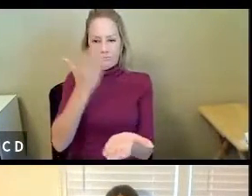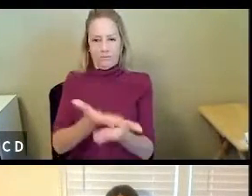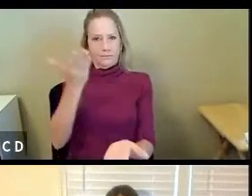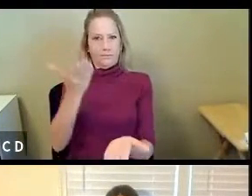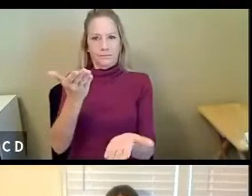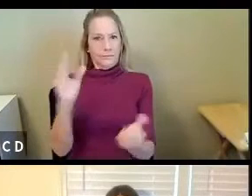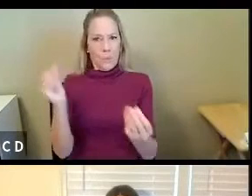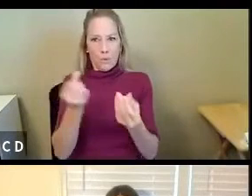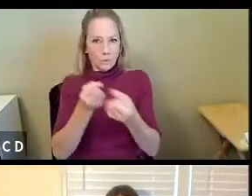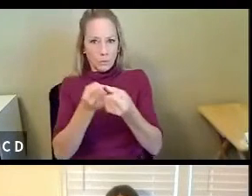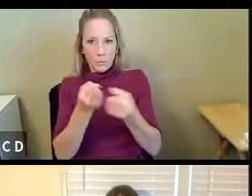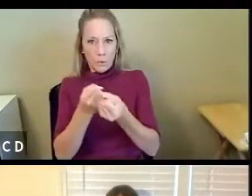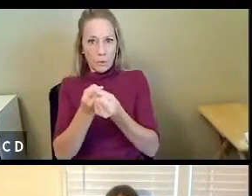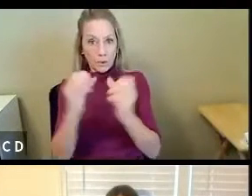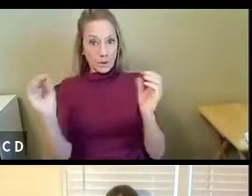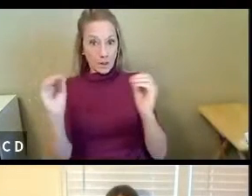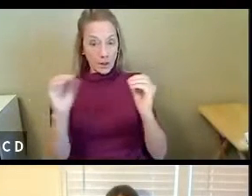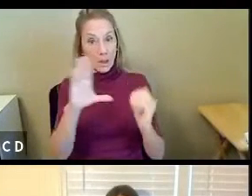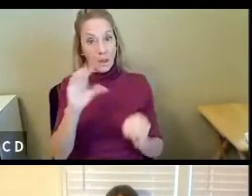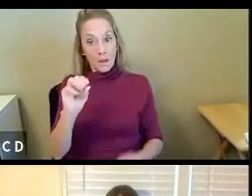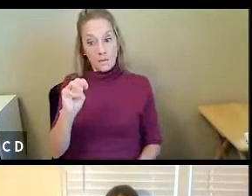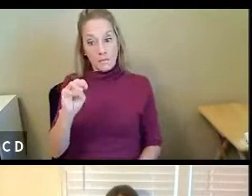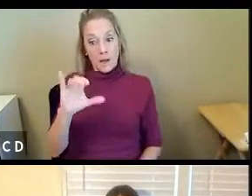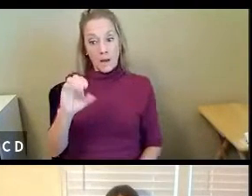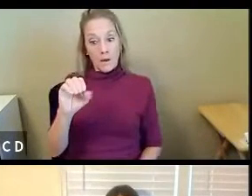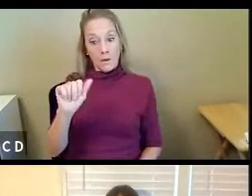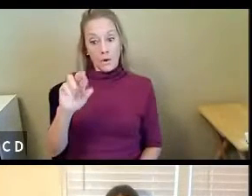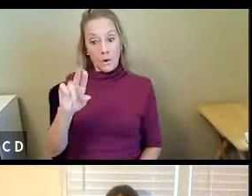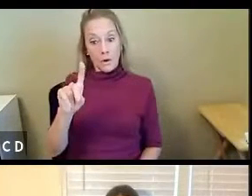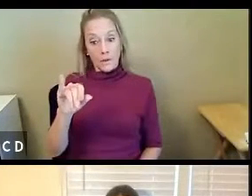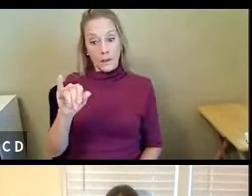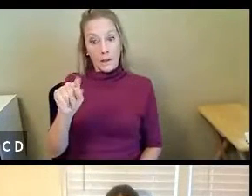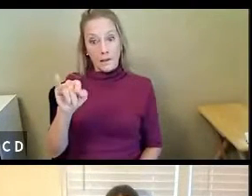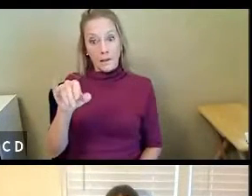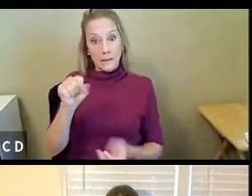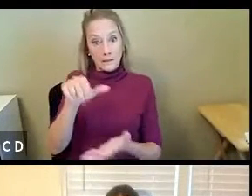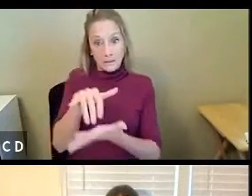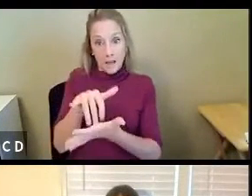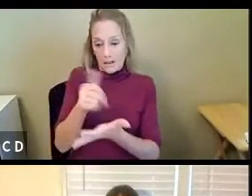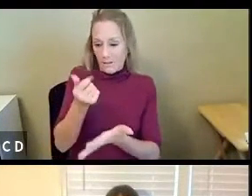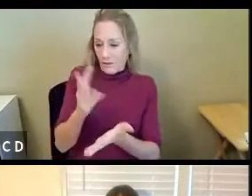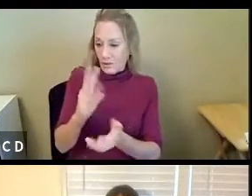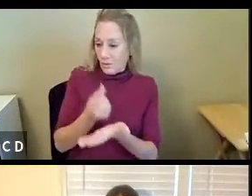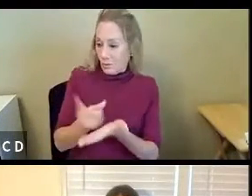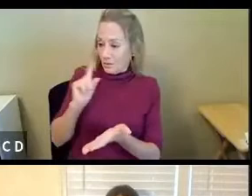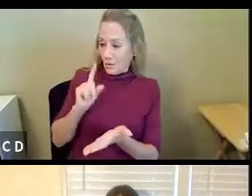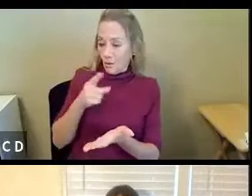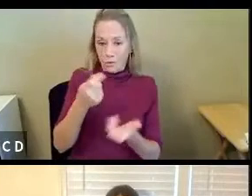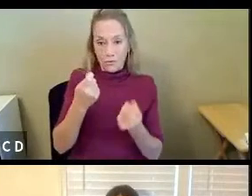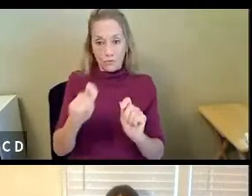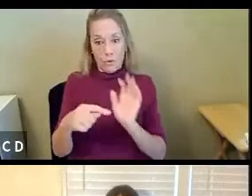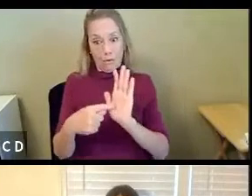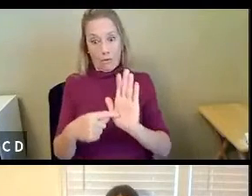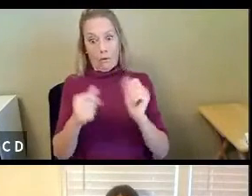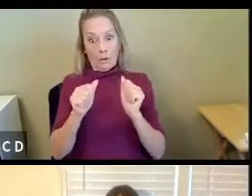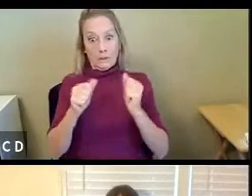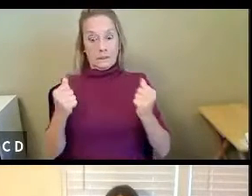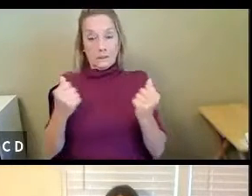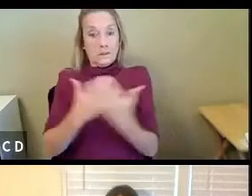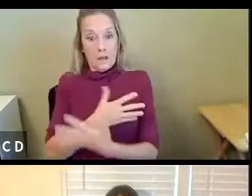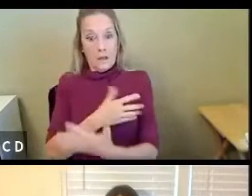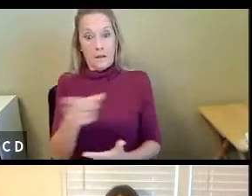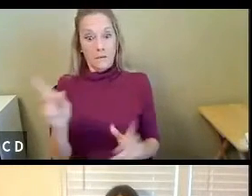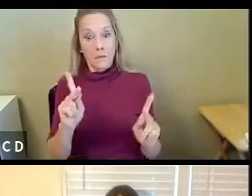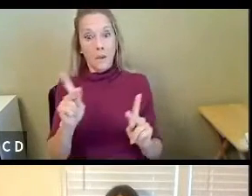support anything. And the myocarditis study presented 2 weeks ago was simply a scare tactic presented, and it was a